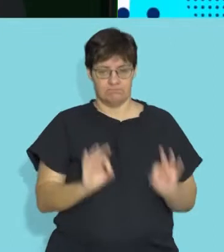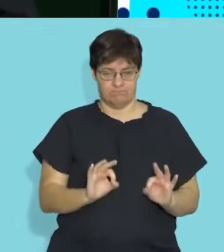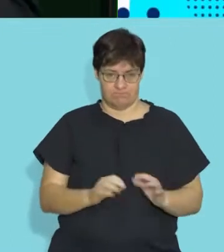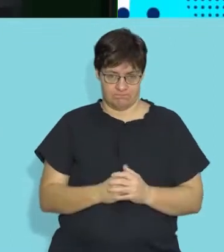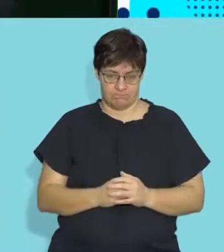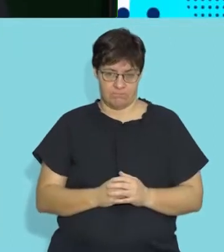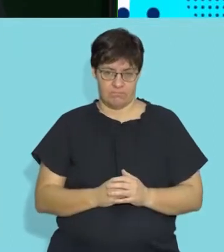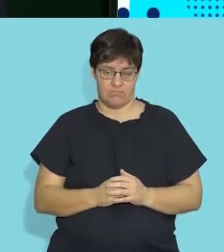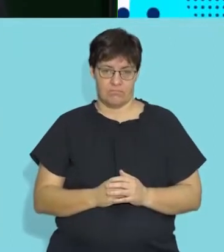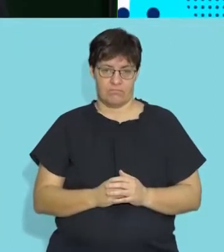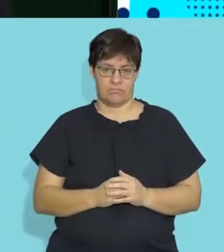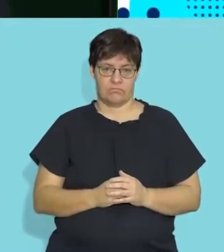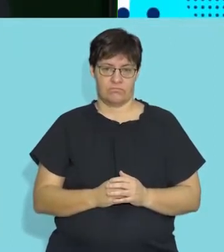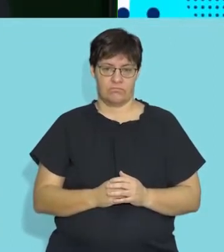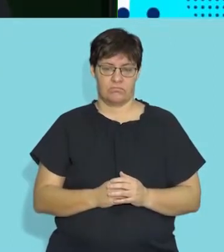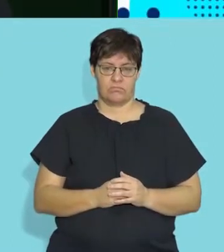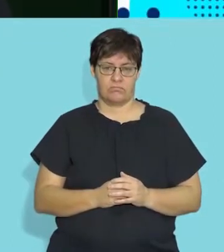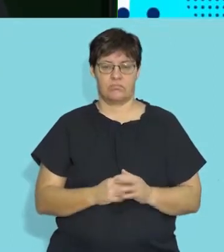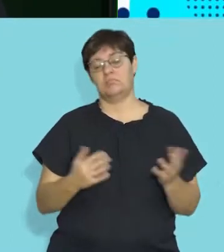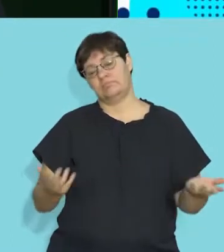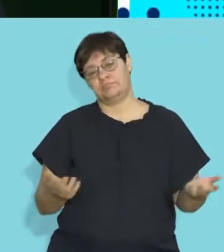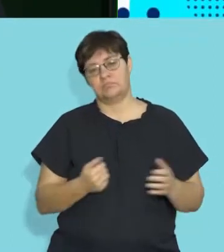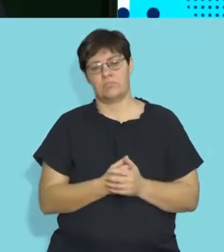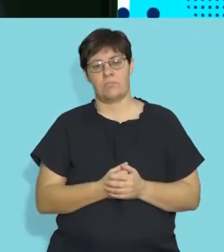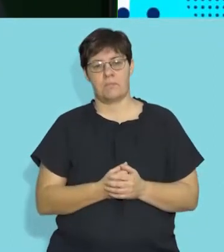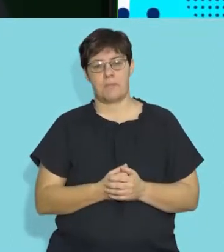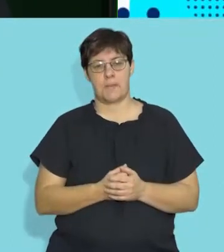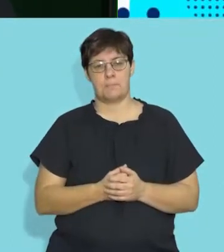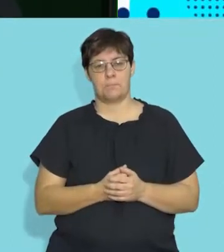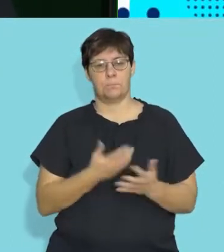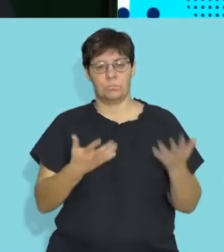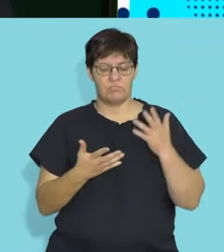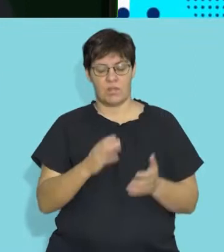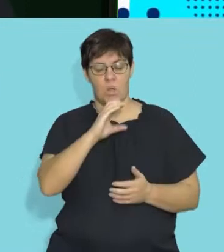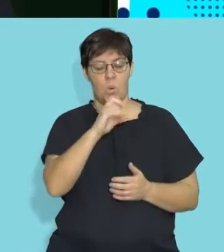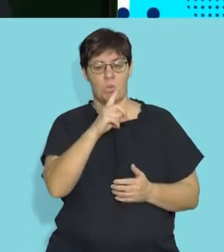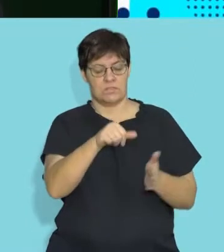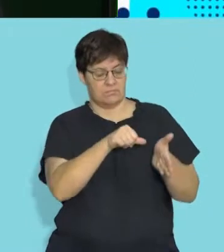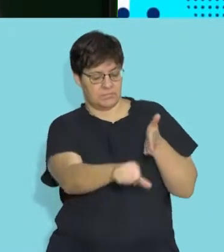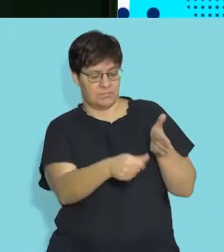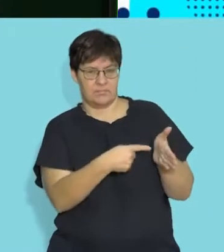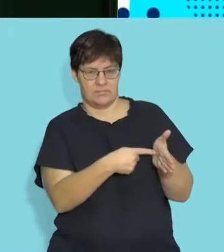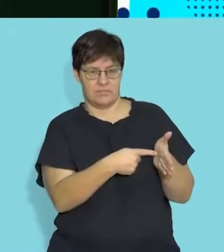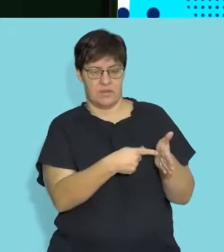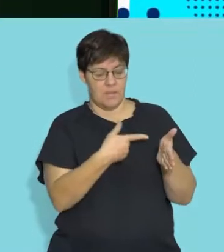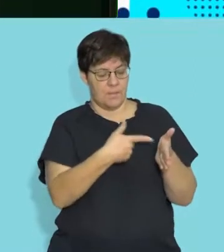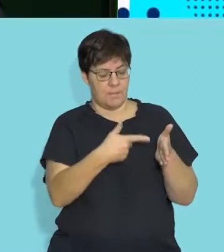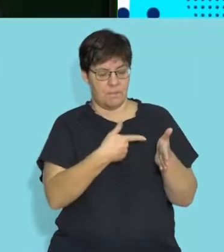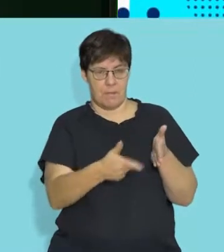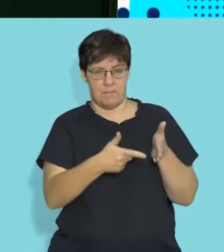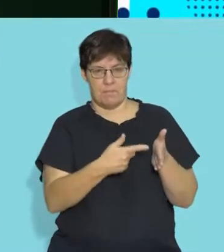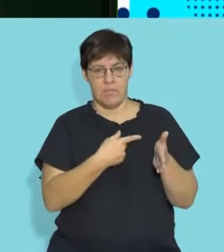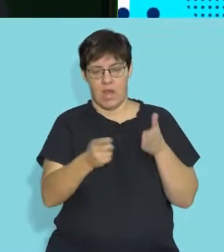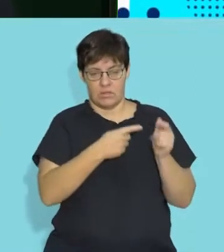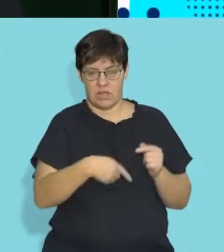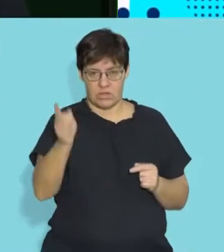words, take your items, maybe put a code on it or a sticker which beeps if it moves out